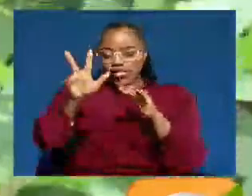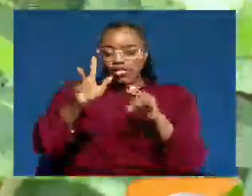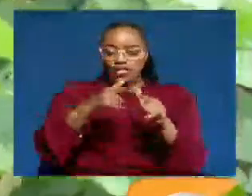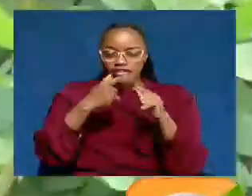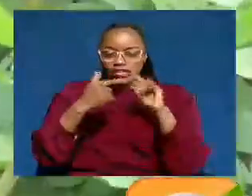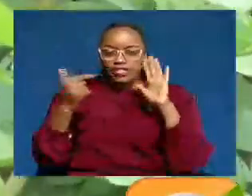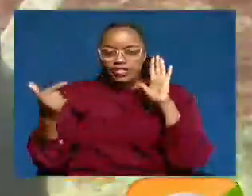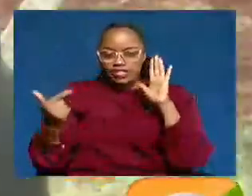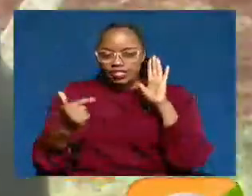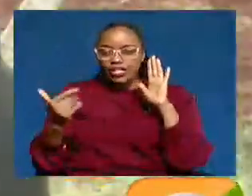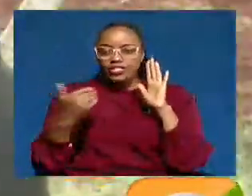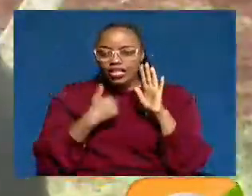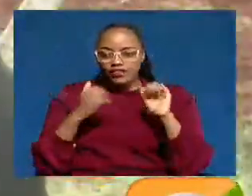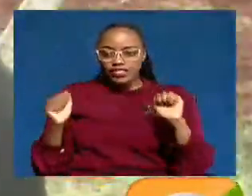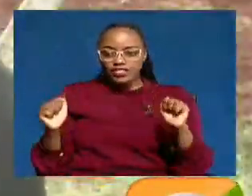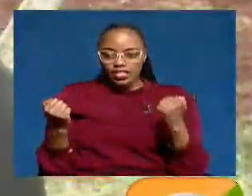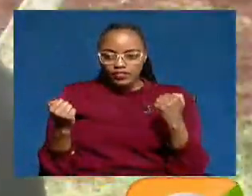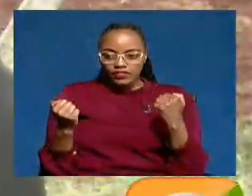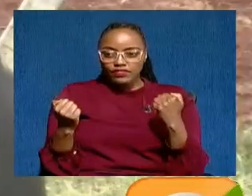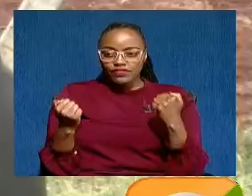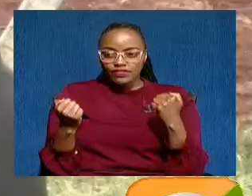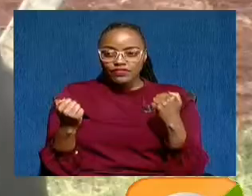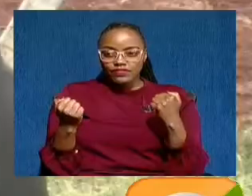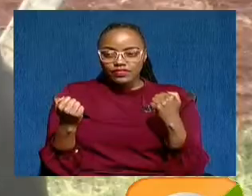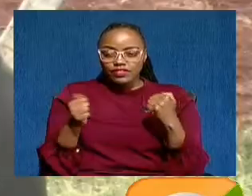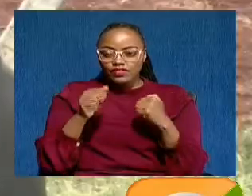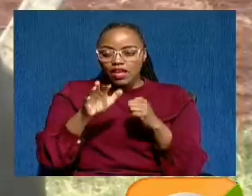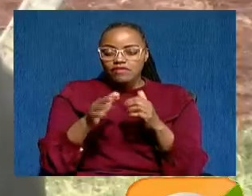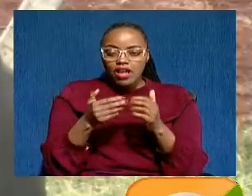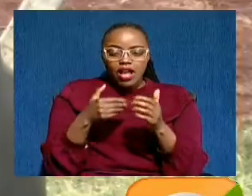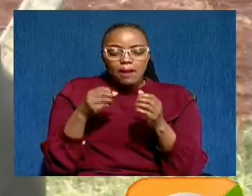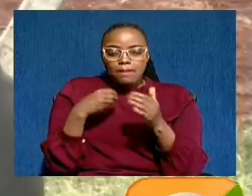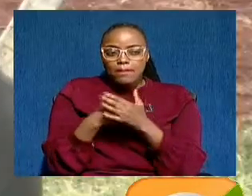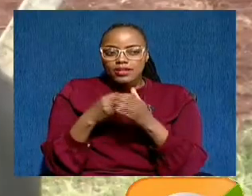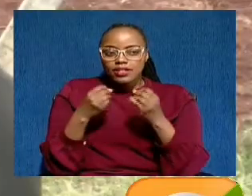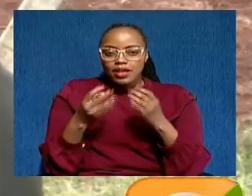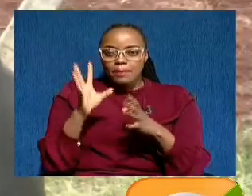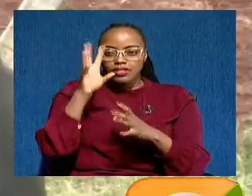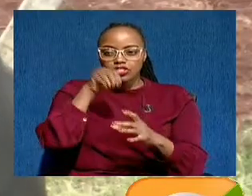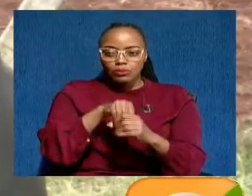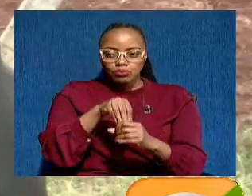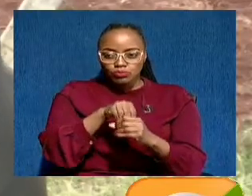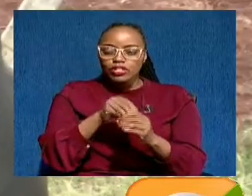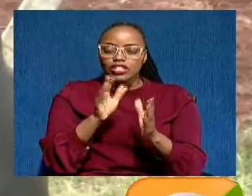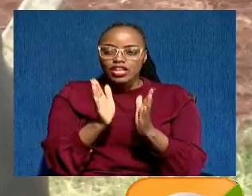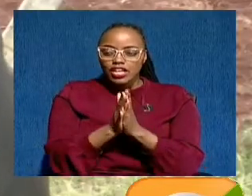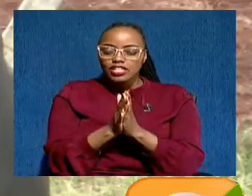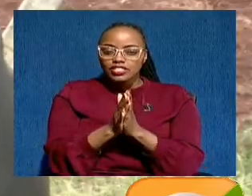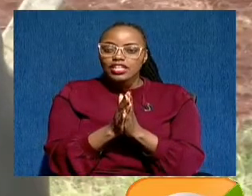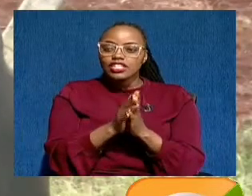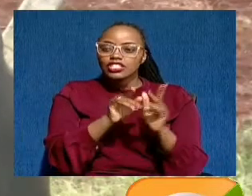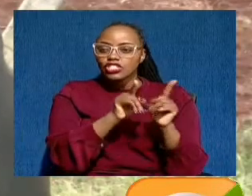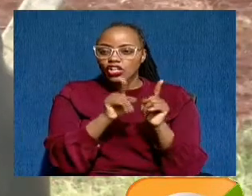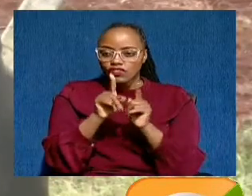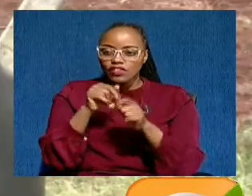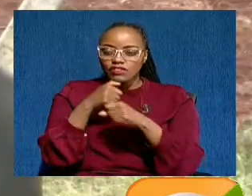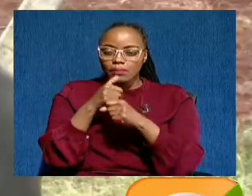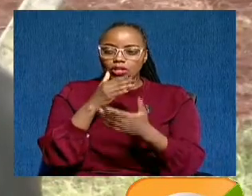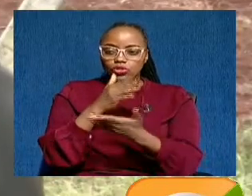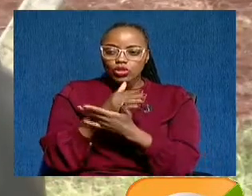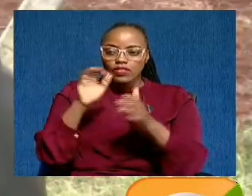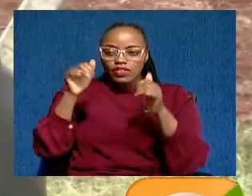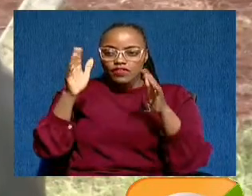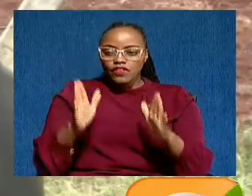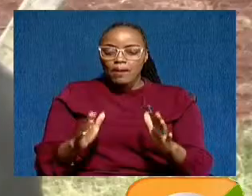this, of course, saves on their input costs, as well as, assures the